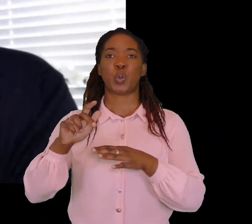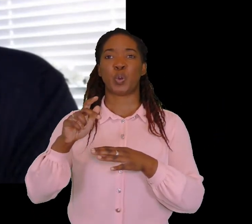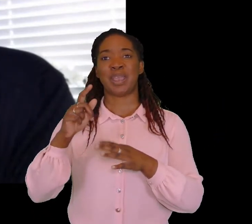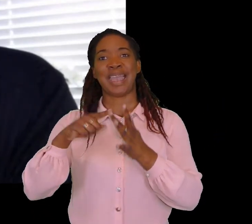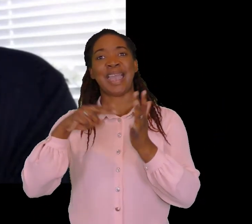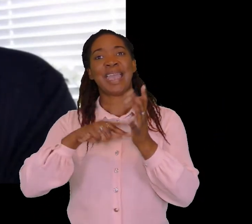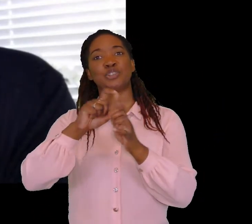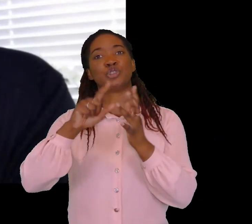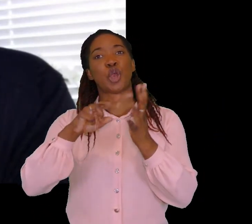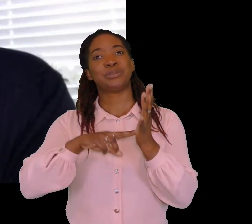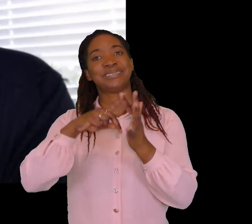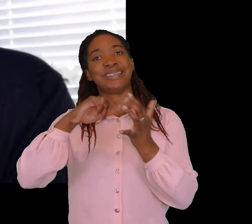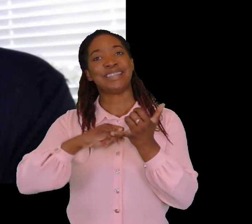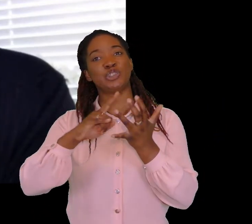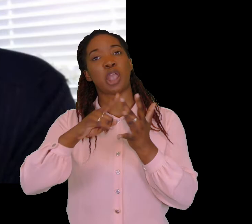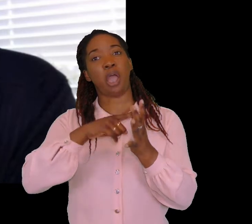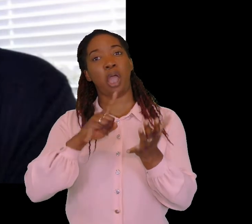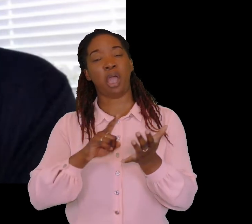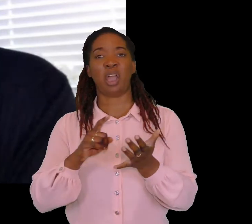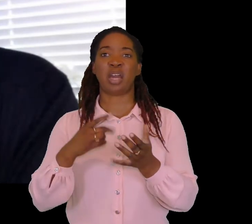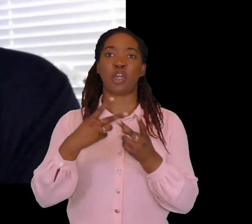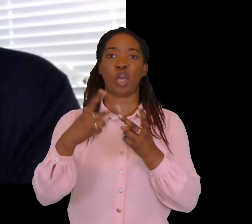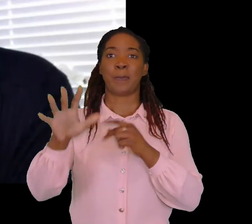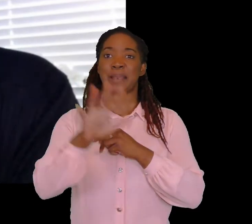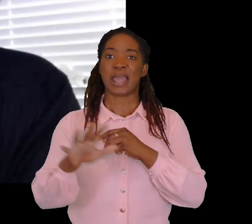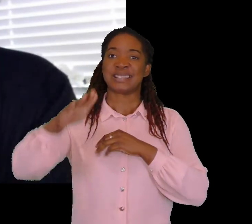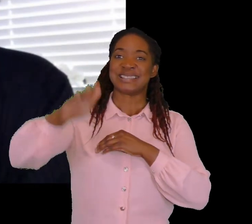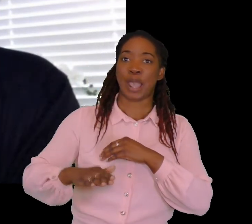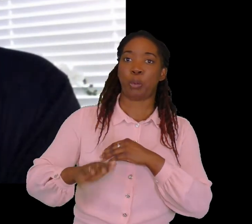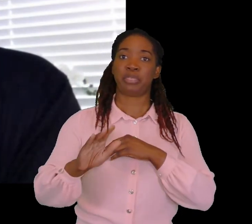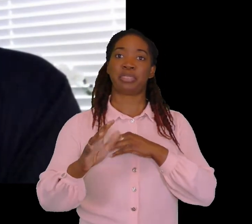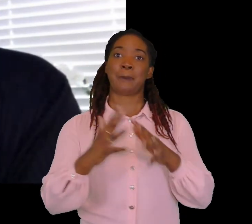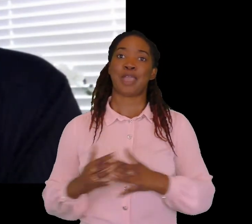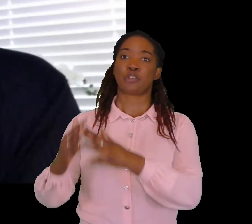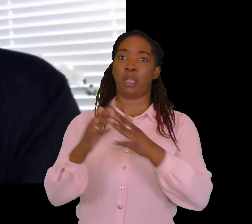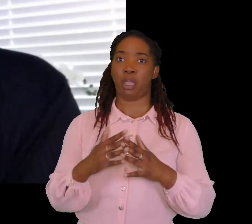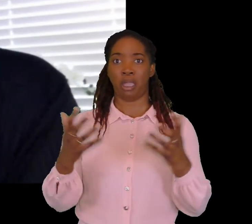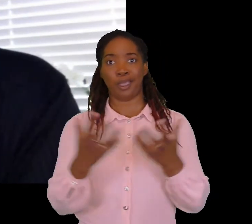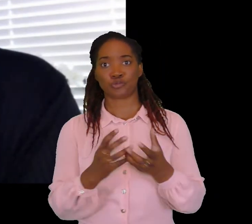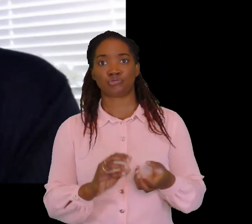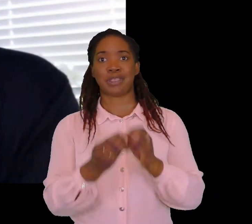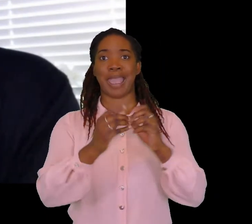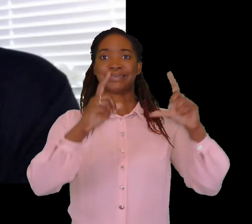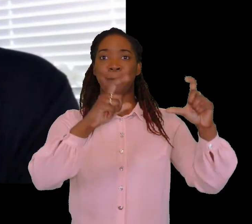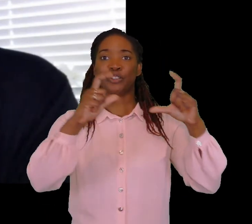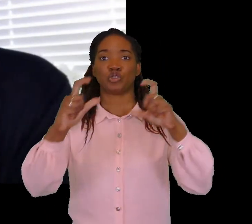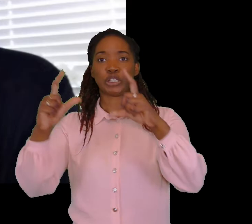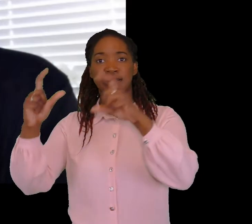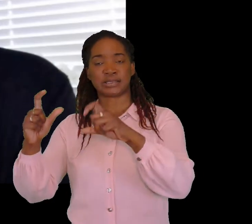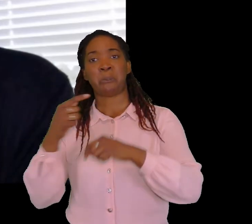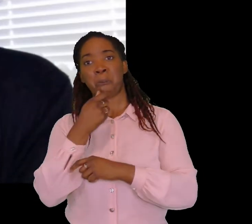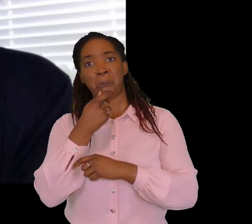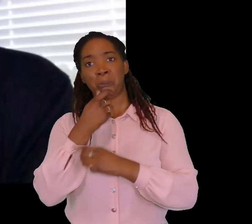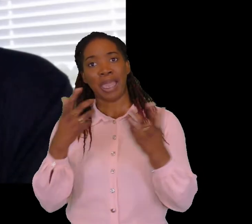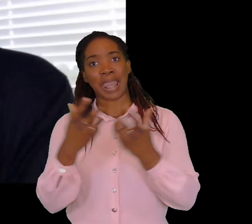America. And batik for me stood for a very specific way to create images and how those images could be seen to be created